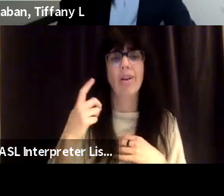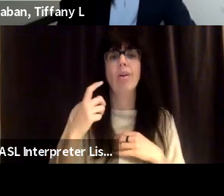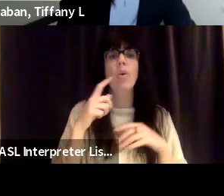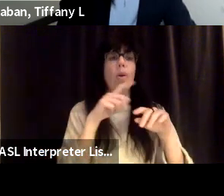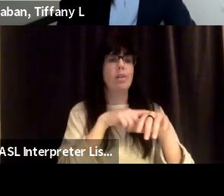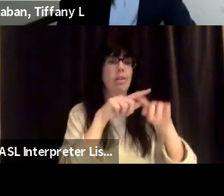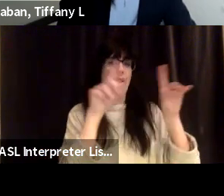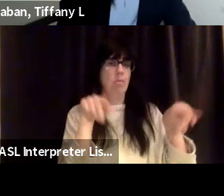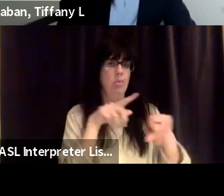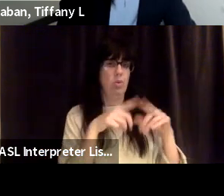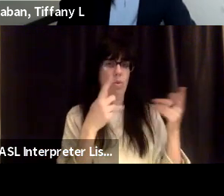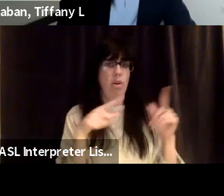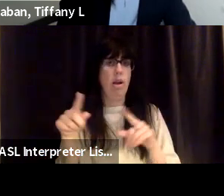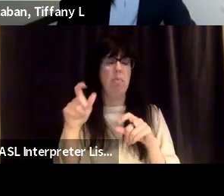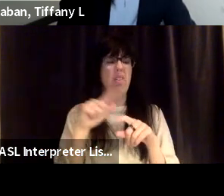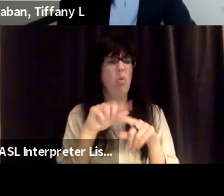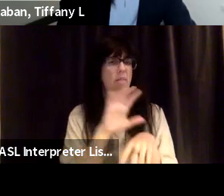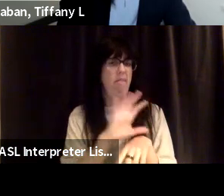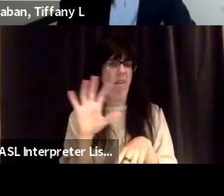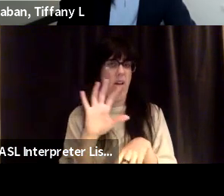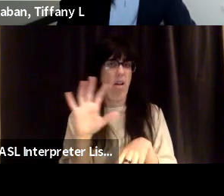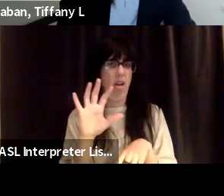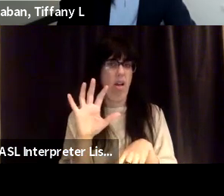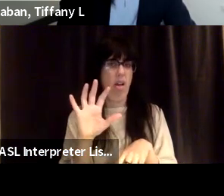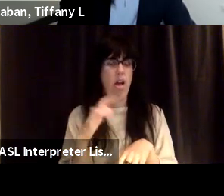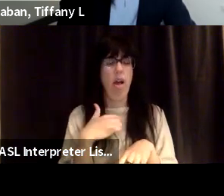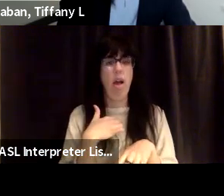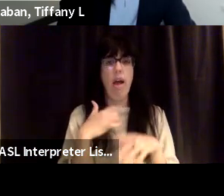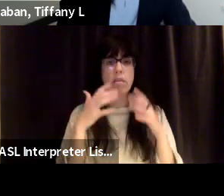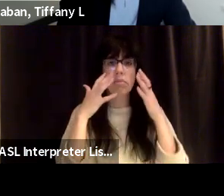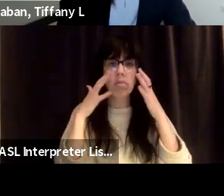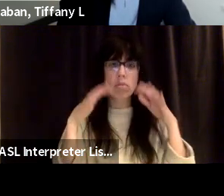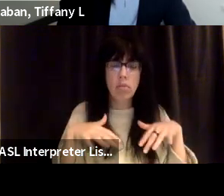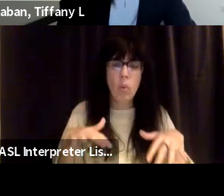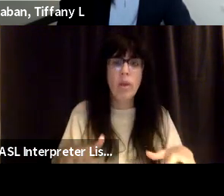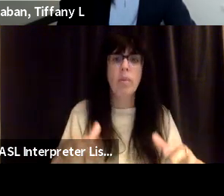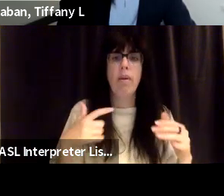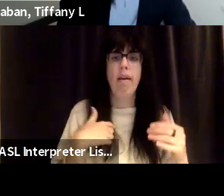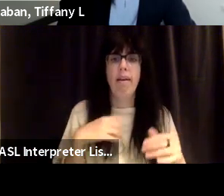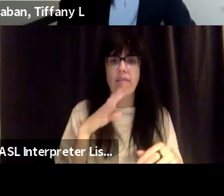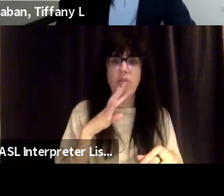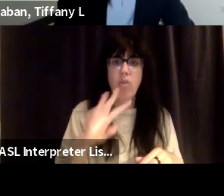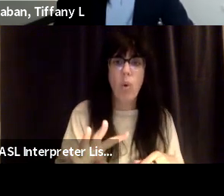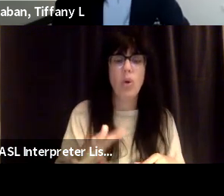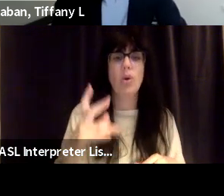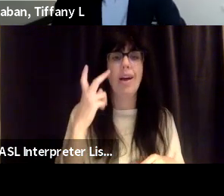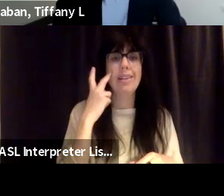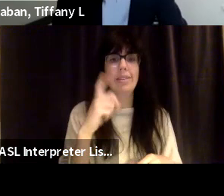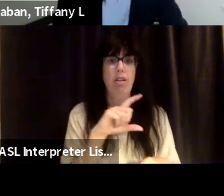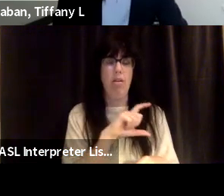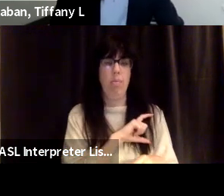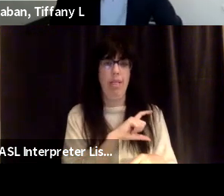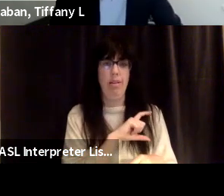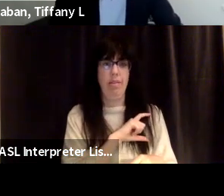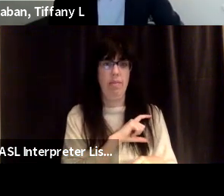shooting happened, actually it was around 5, I wept because I have a 4-year-old and I saw a police officer who was